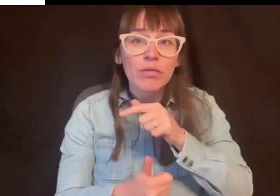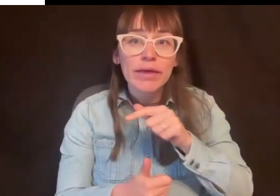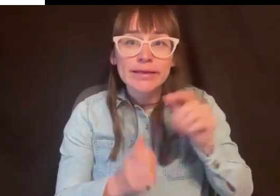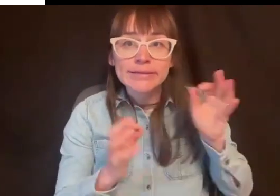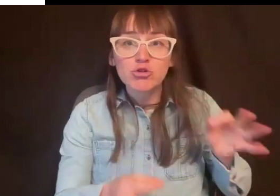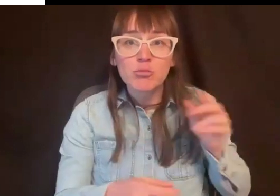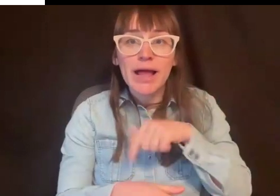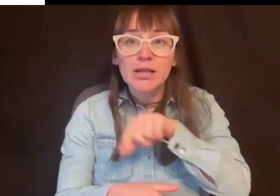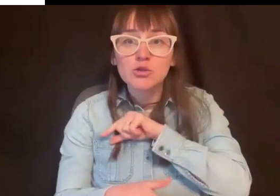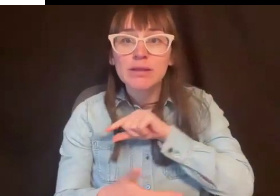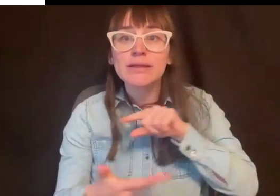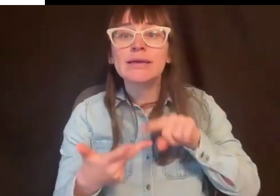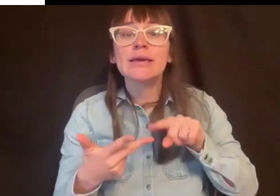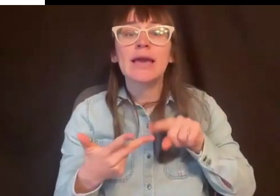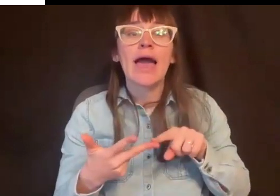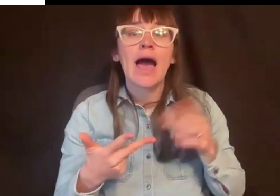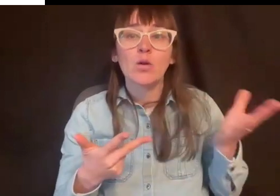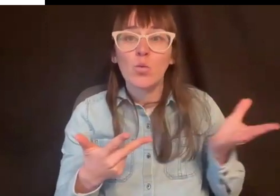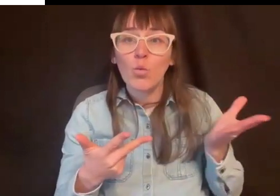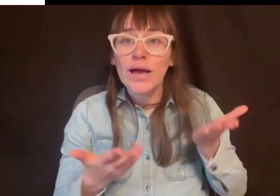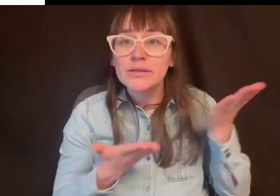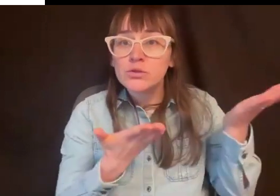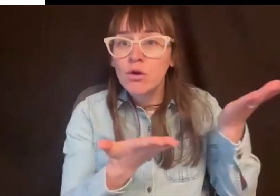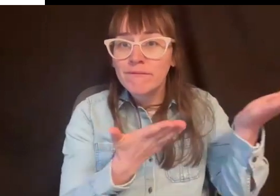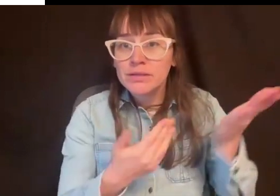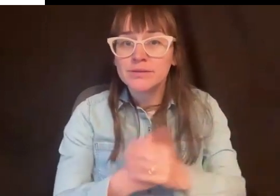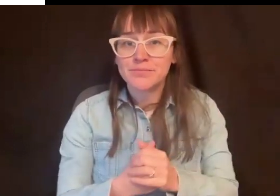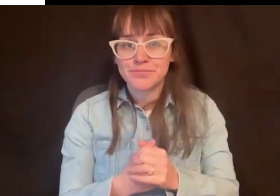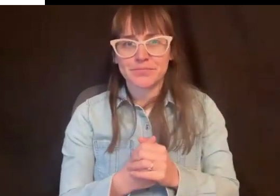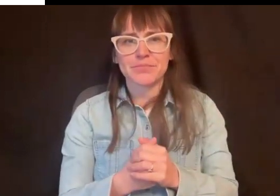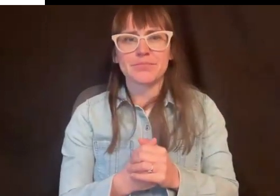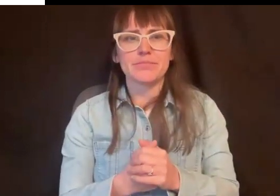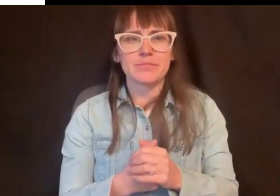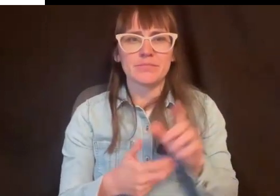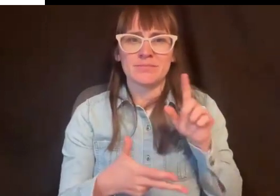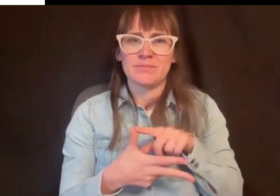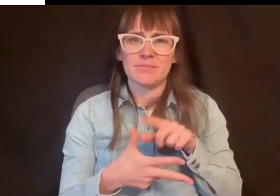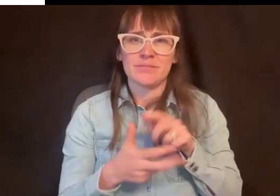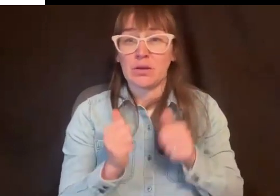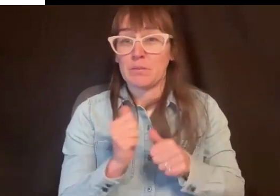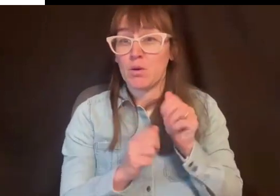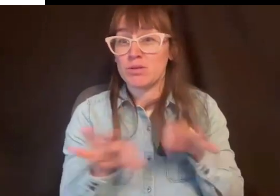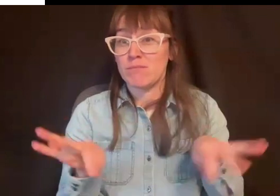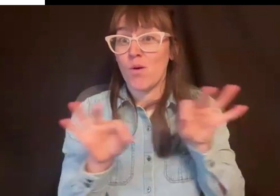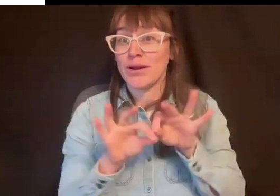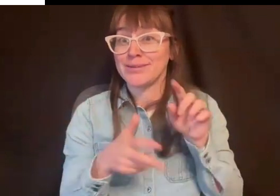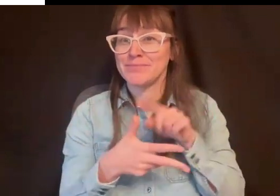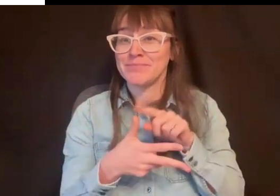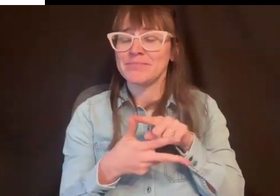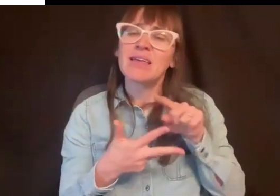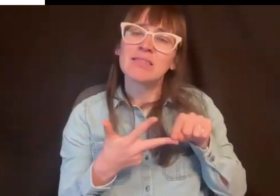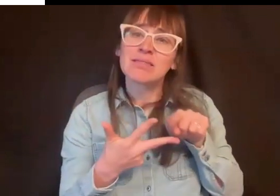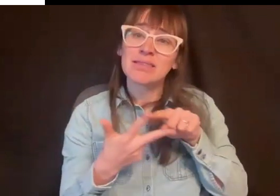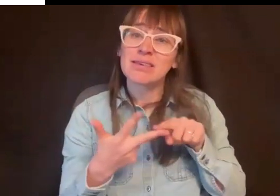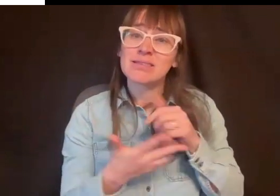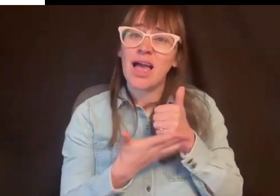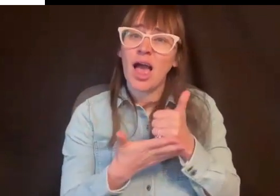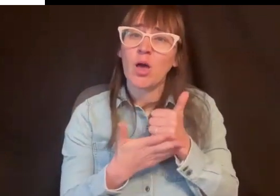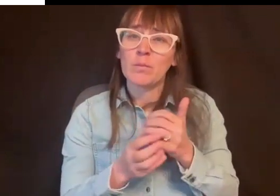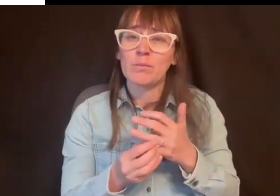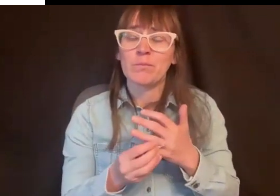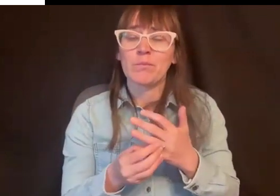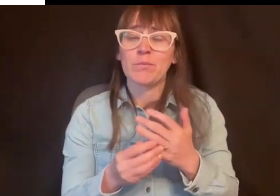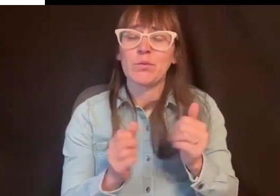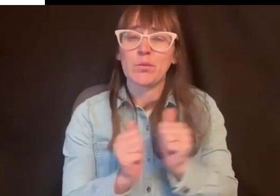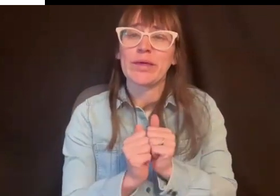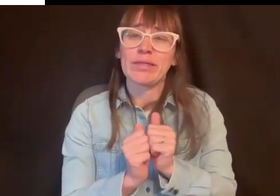provided? The first question is really dispositive. It's the most important. The other 2 are helpful to address some frequently asked questions